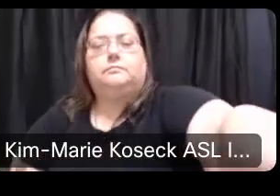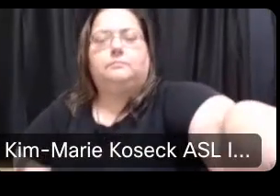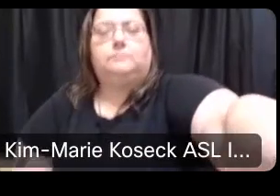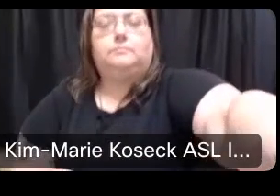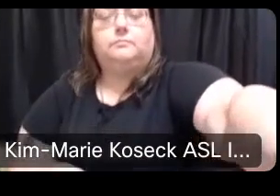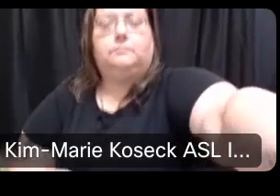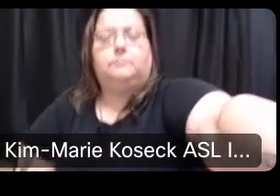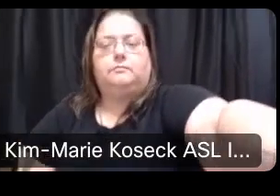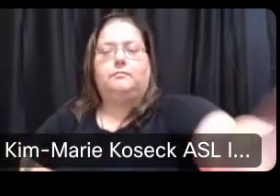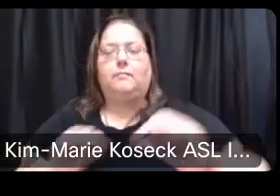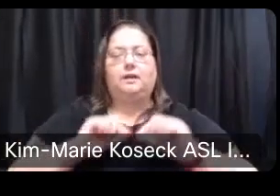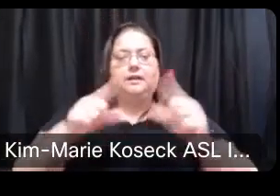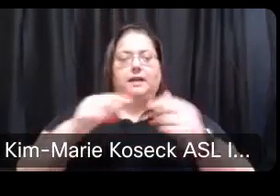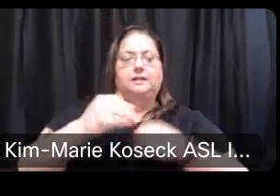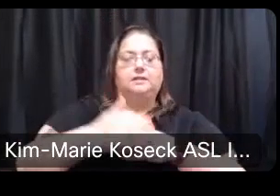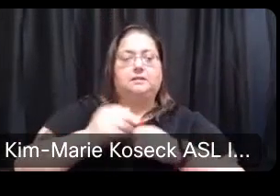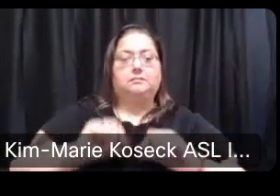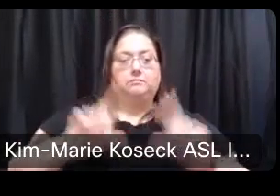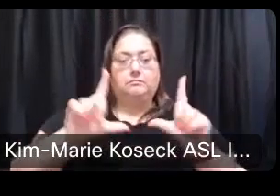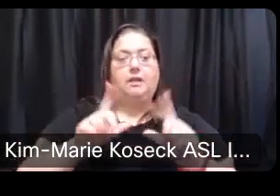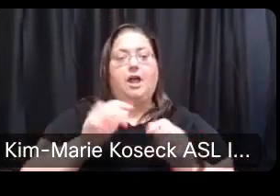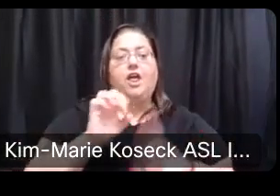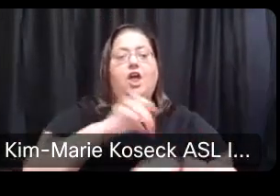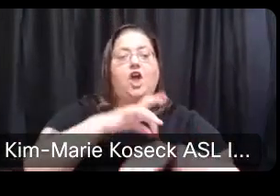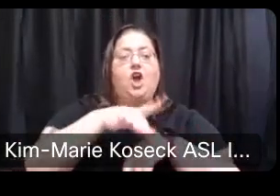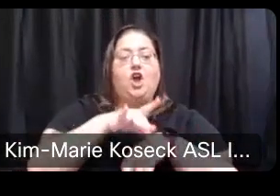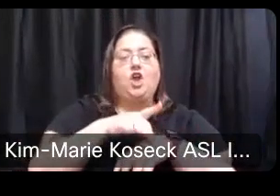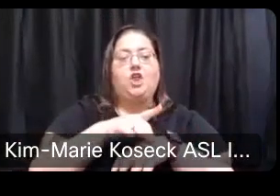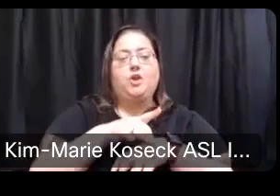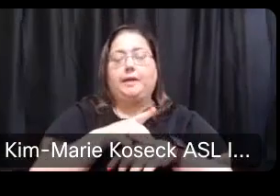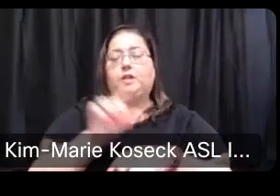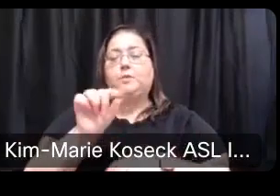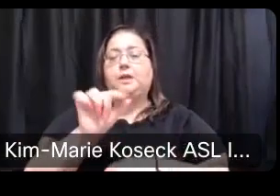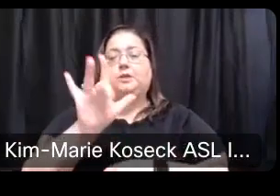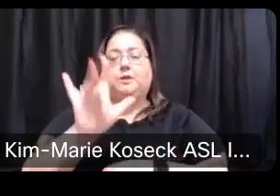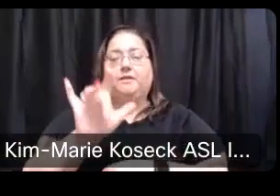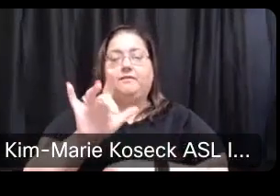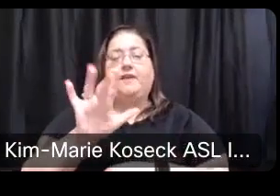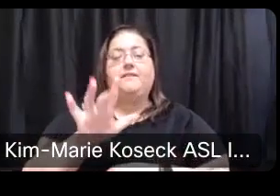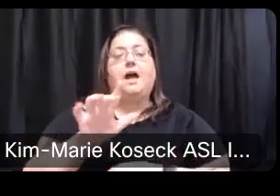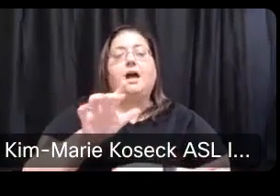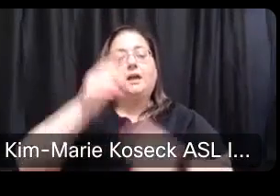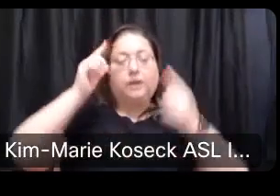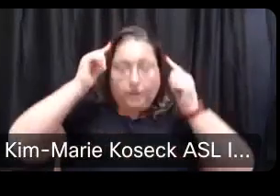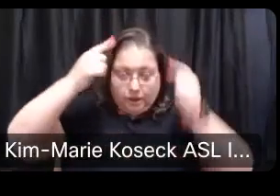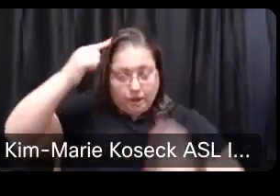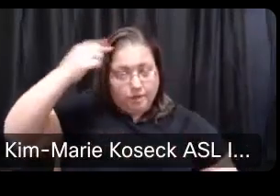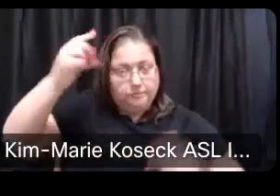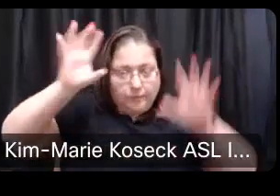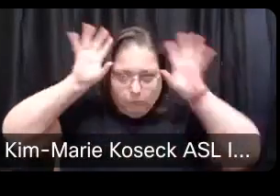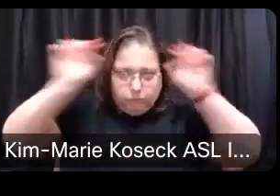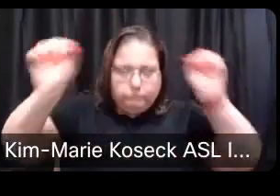slide. During Earth Week 2025, Governor Hochul announced the launch of a statewide